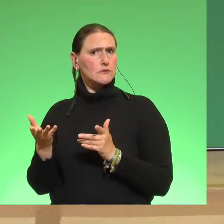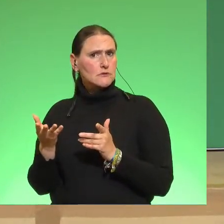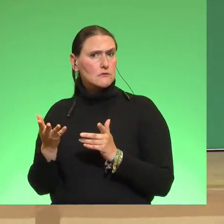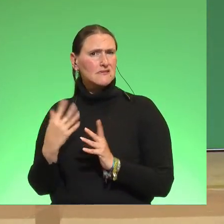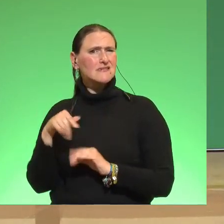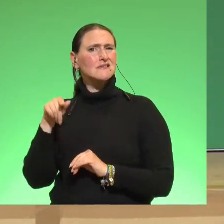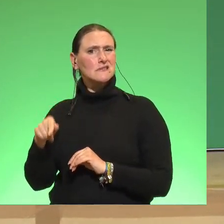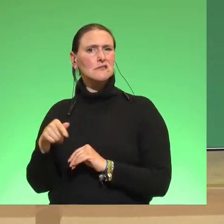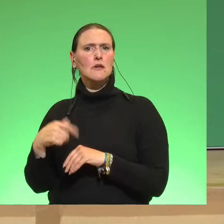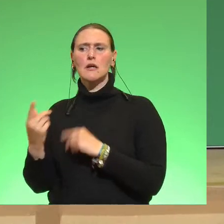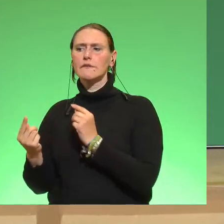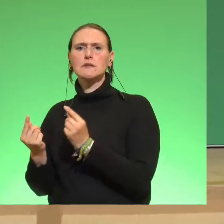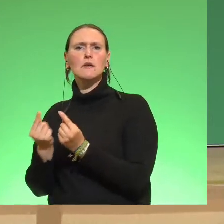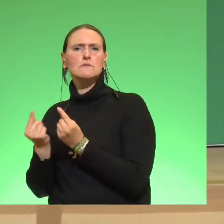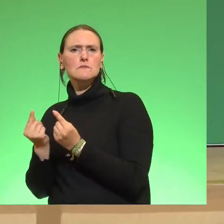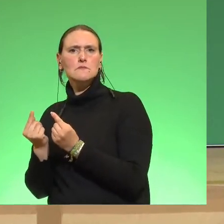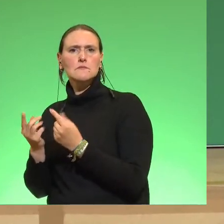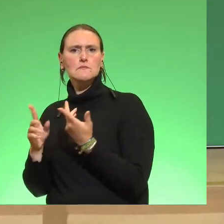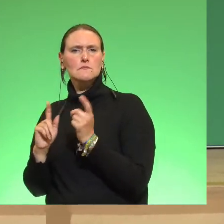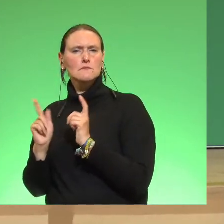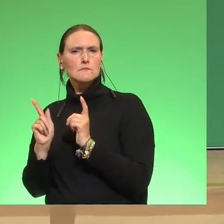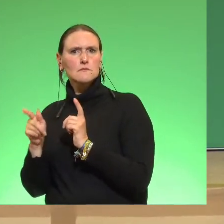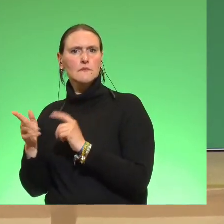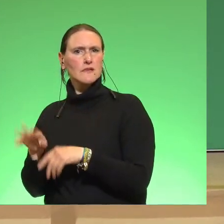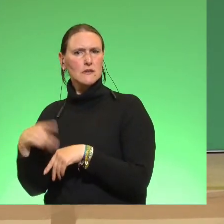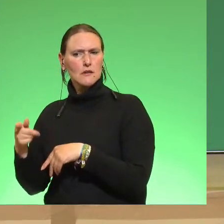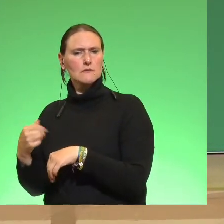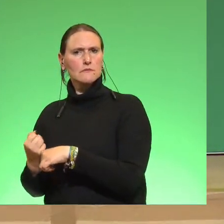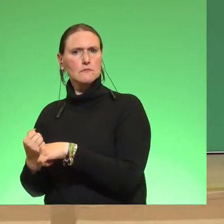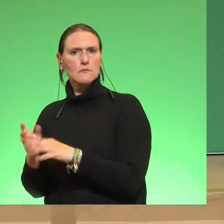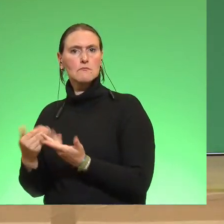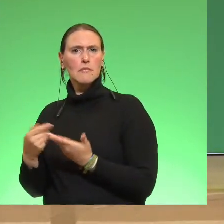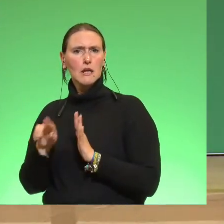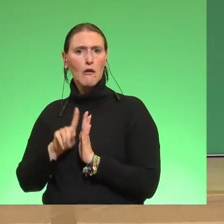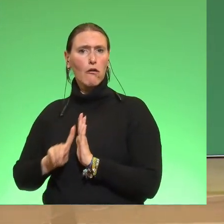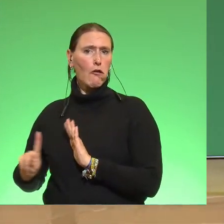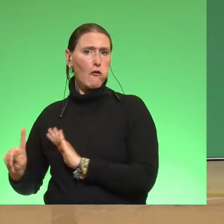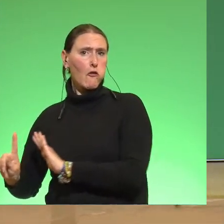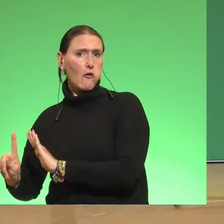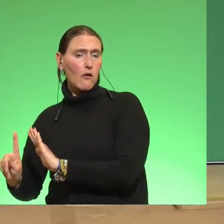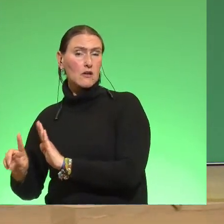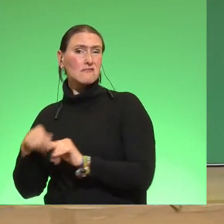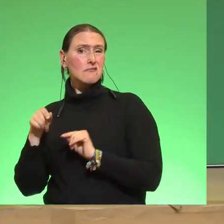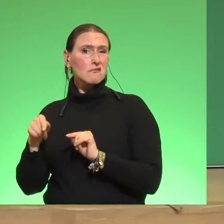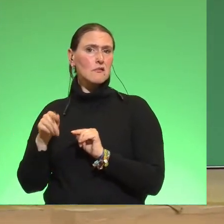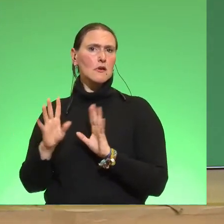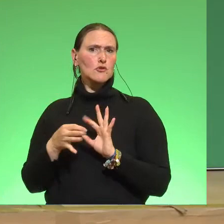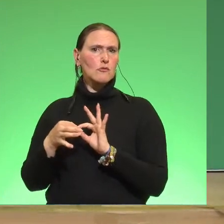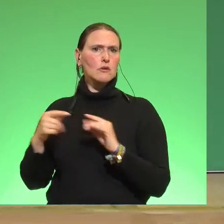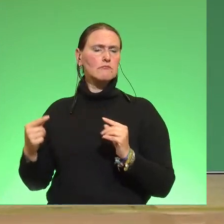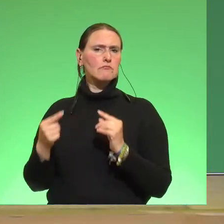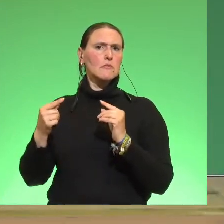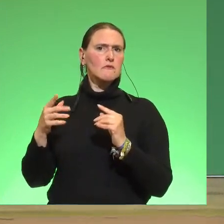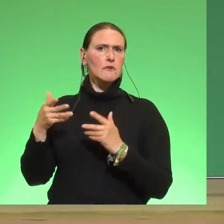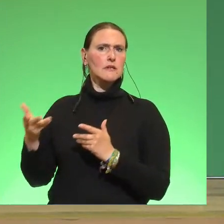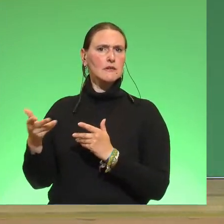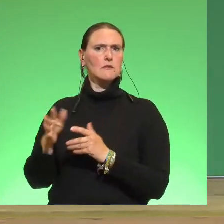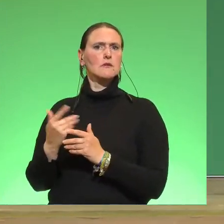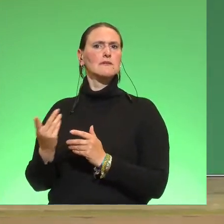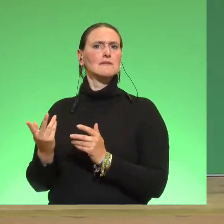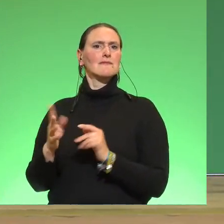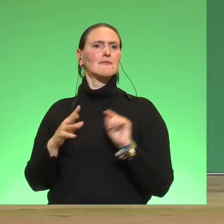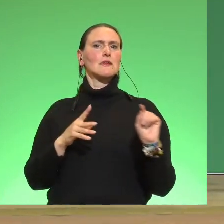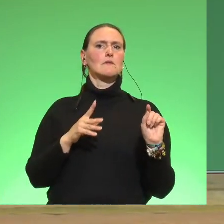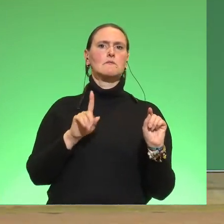offstage speeches, gestures, and practices that confirm, contradict, or inflict what appears in the public